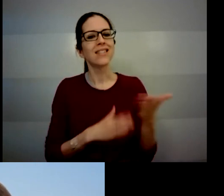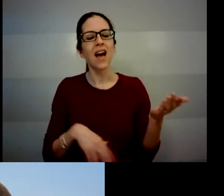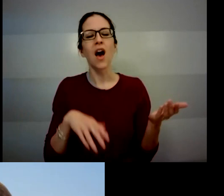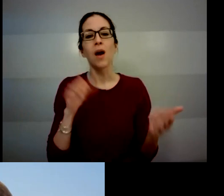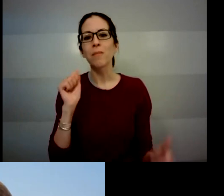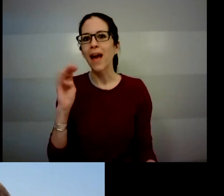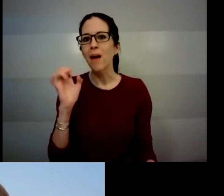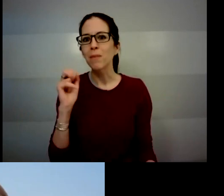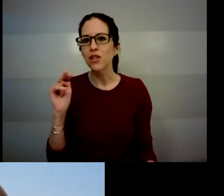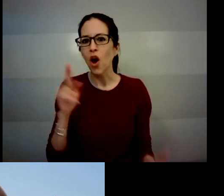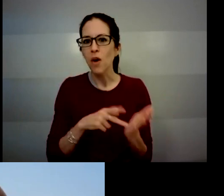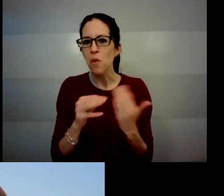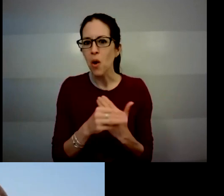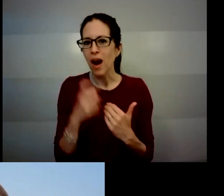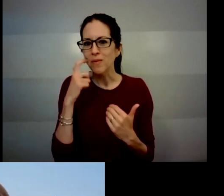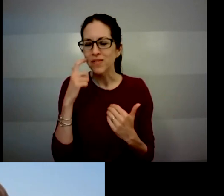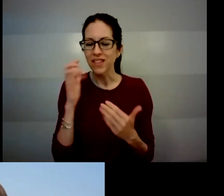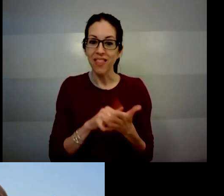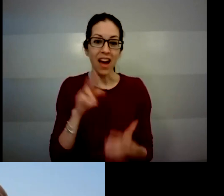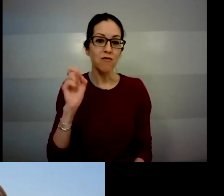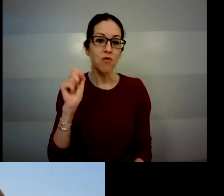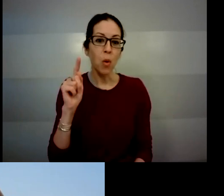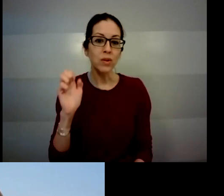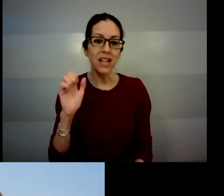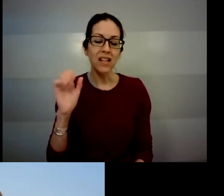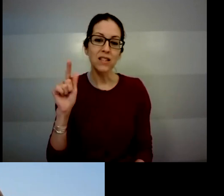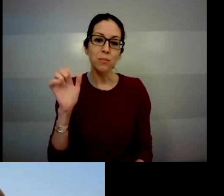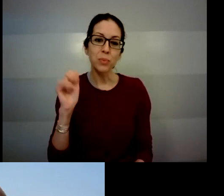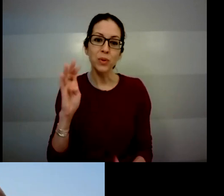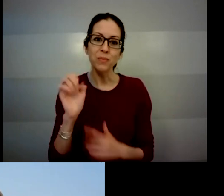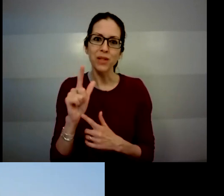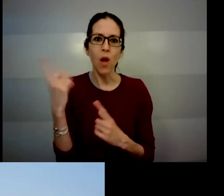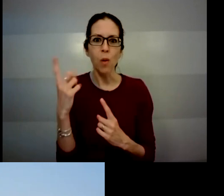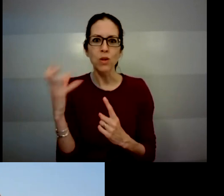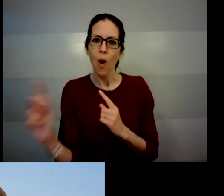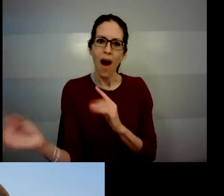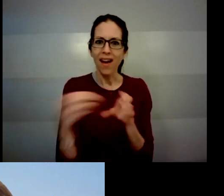spoonbill was always down to be on camera and just very curious in what we were doing.